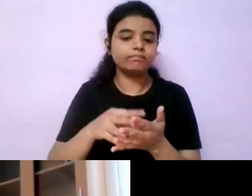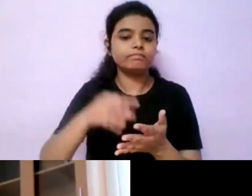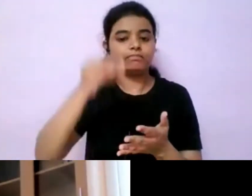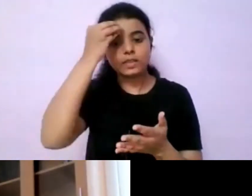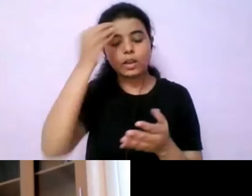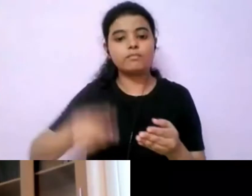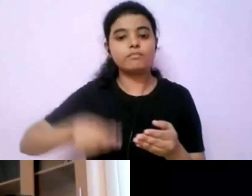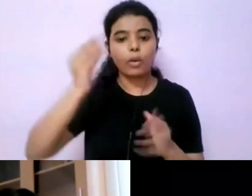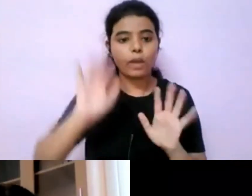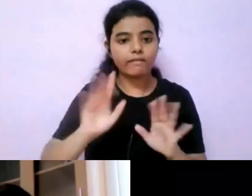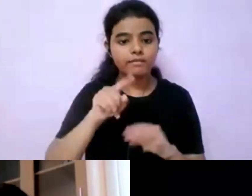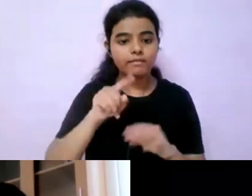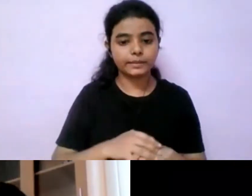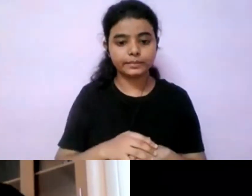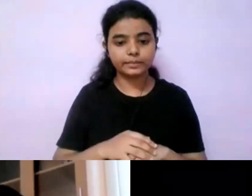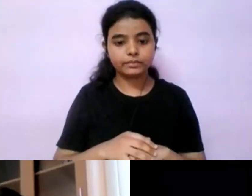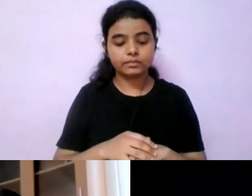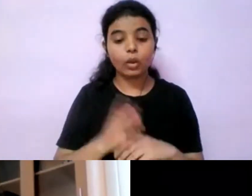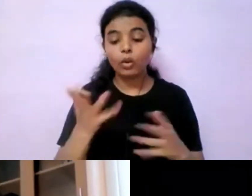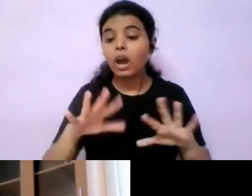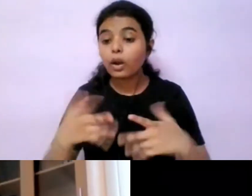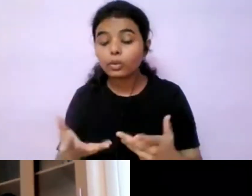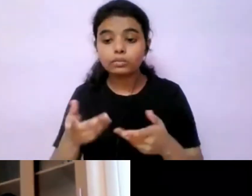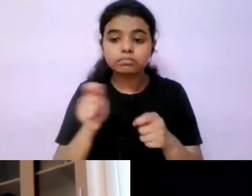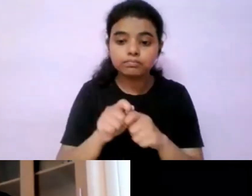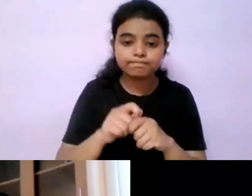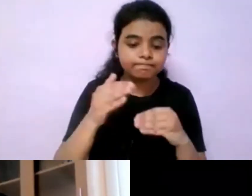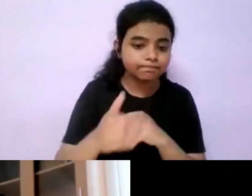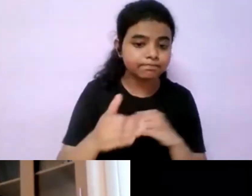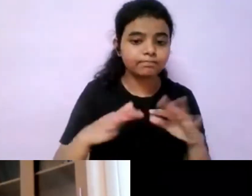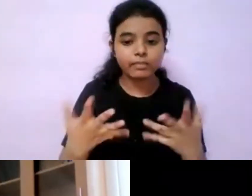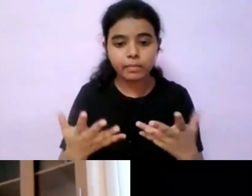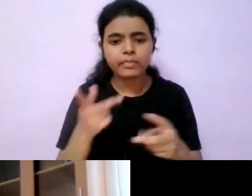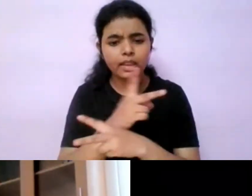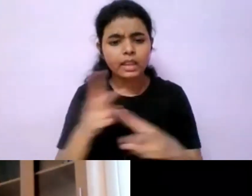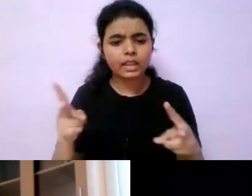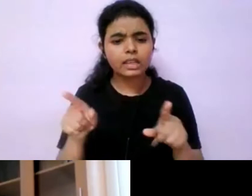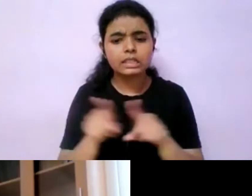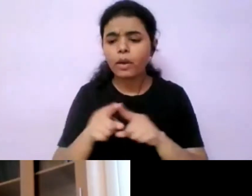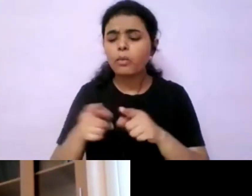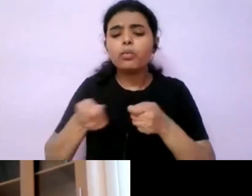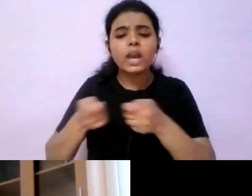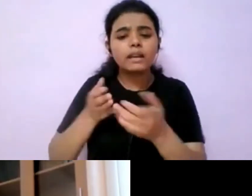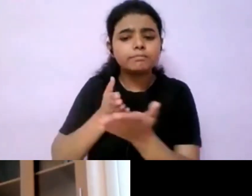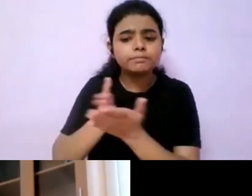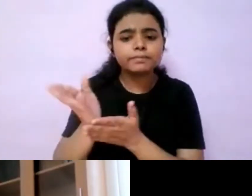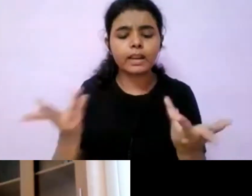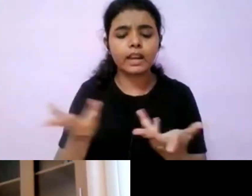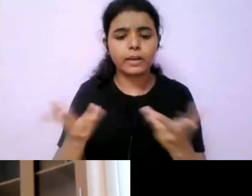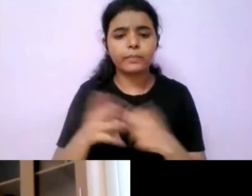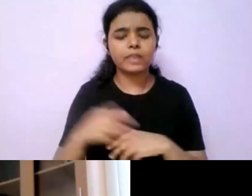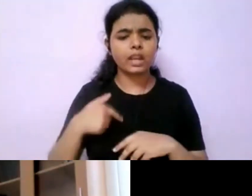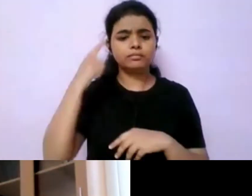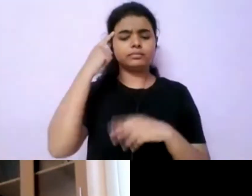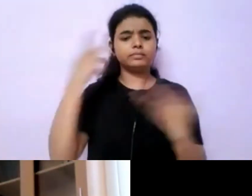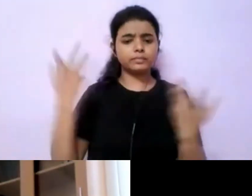from you about how that could be done, how can that be operationalized, because I realize that one